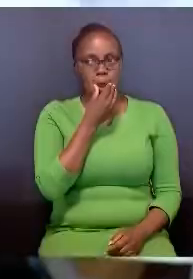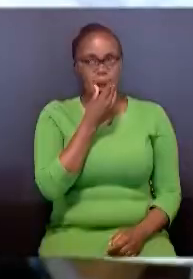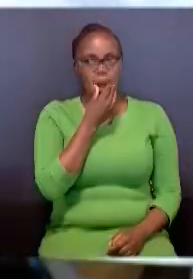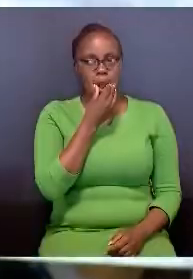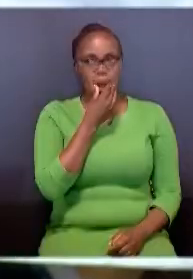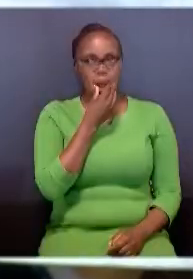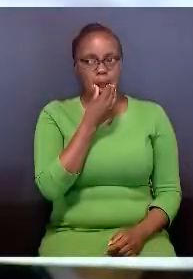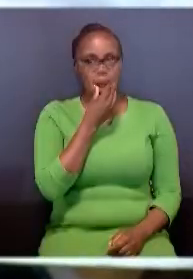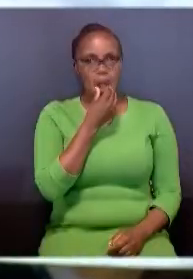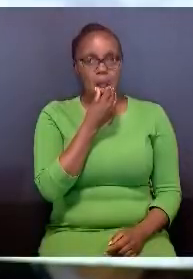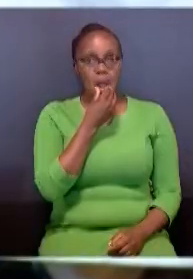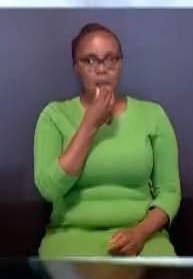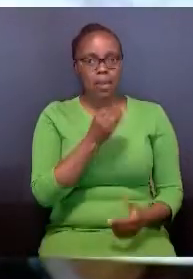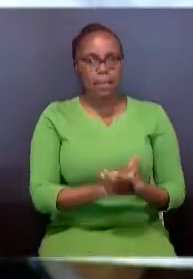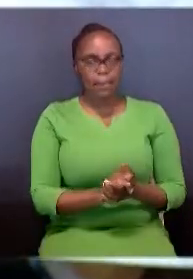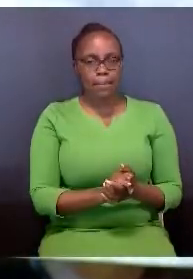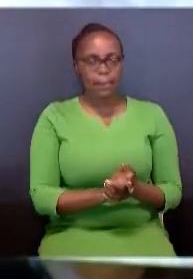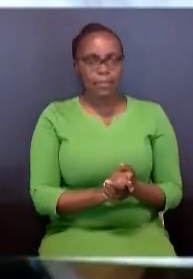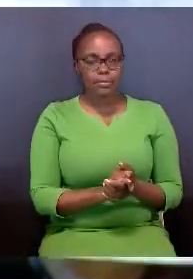Excellency,